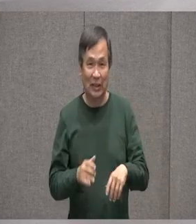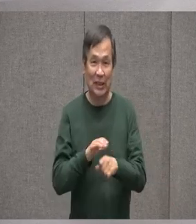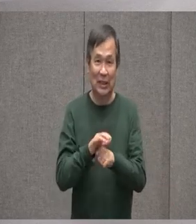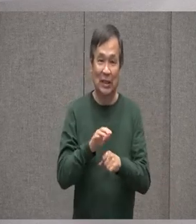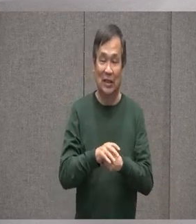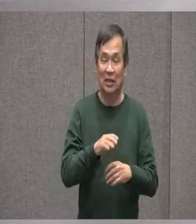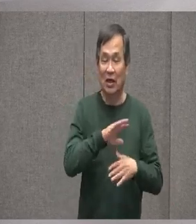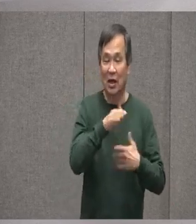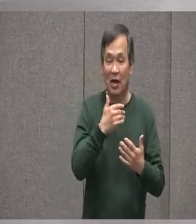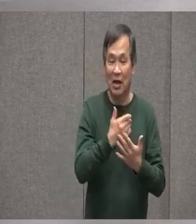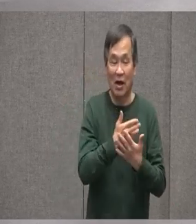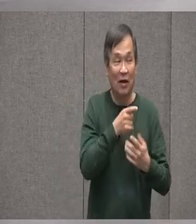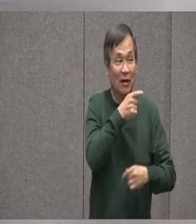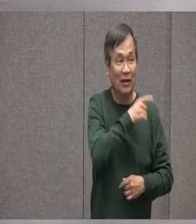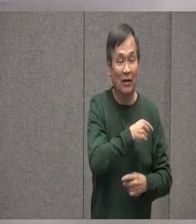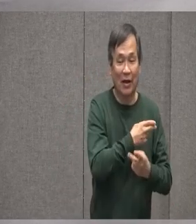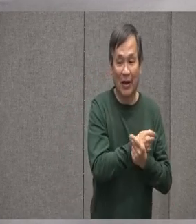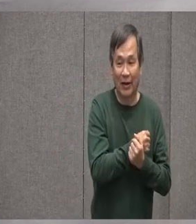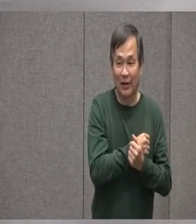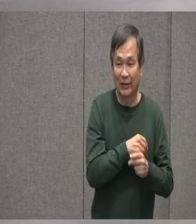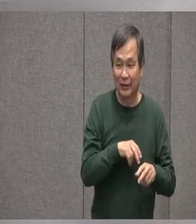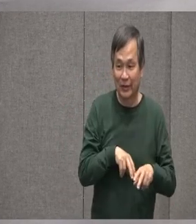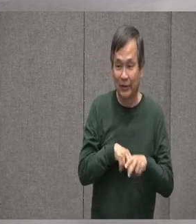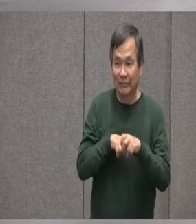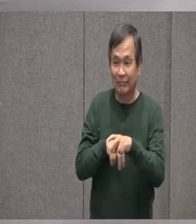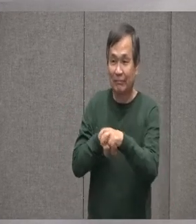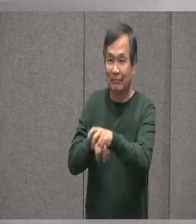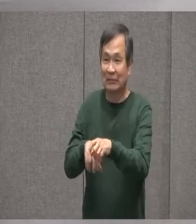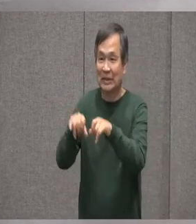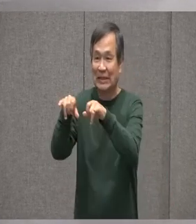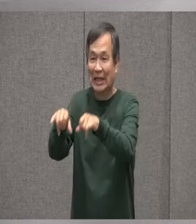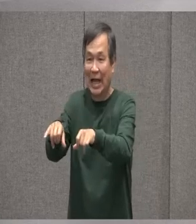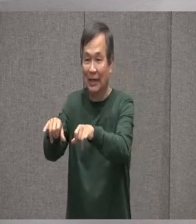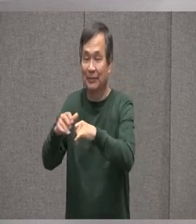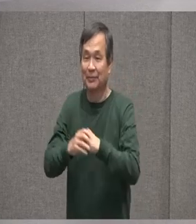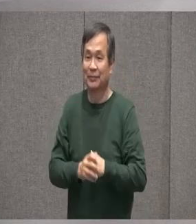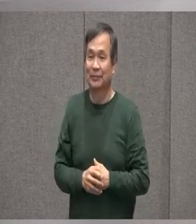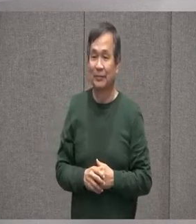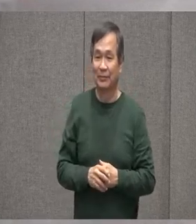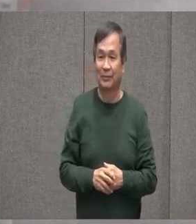the hairs nimbly squeezed in to stay.